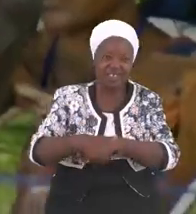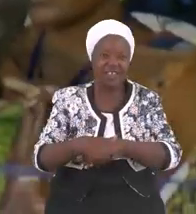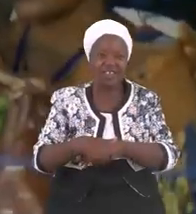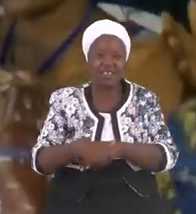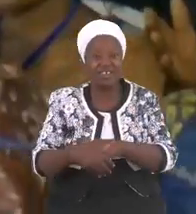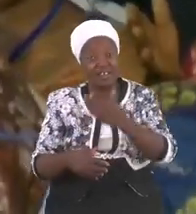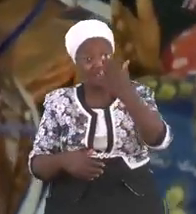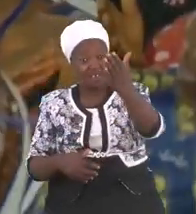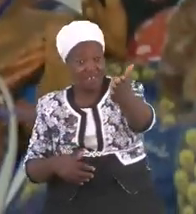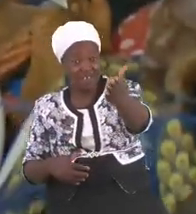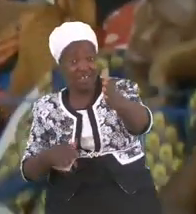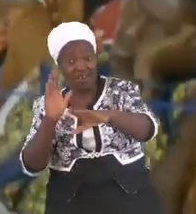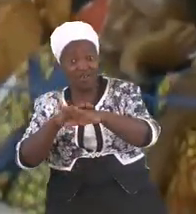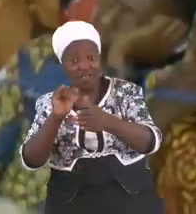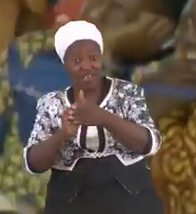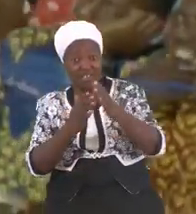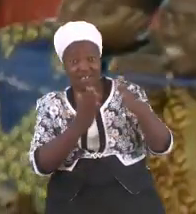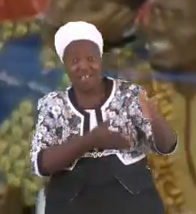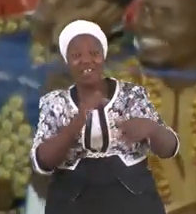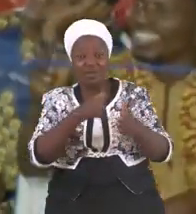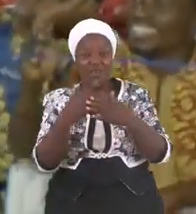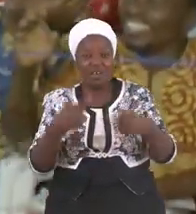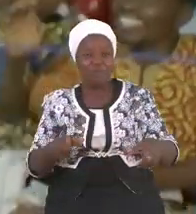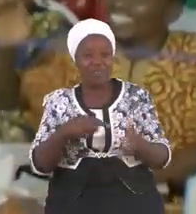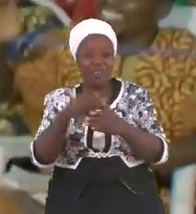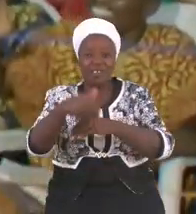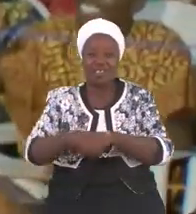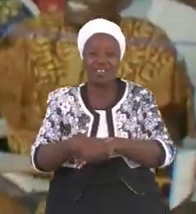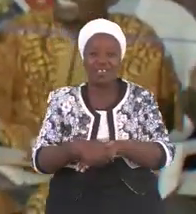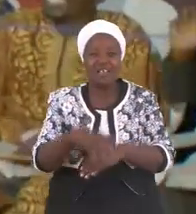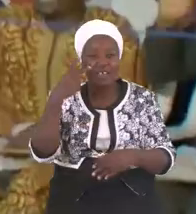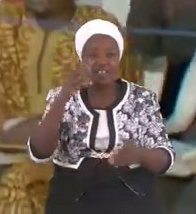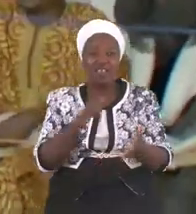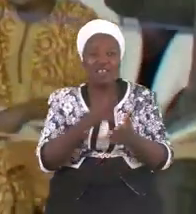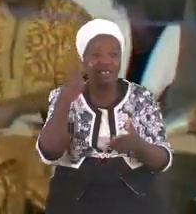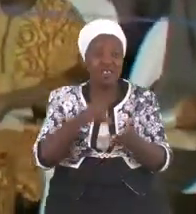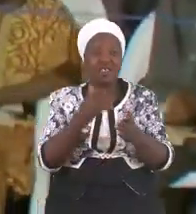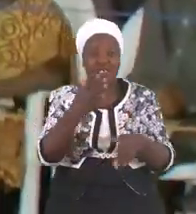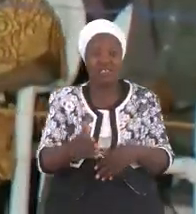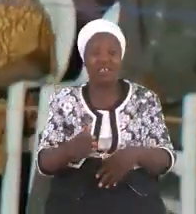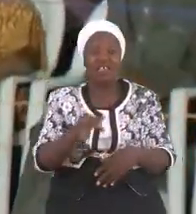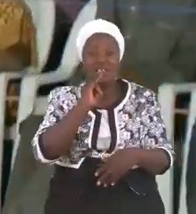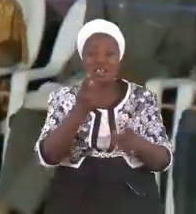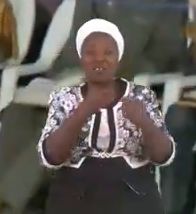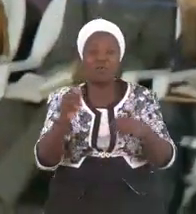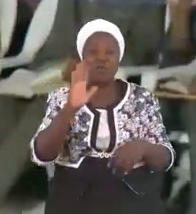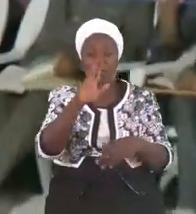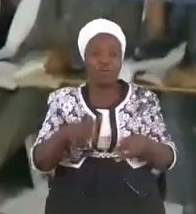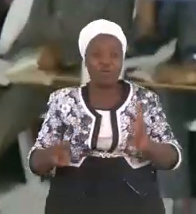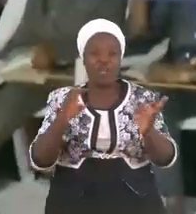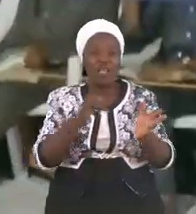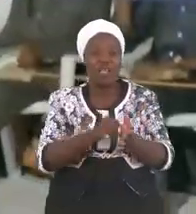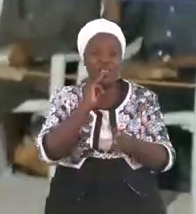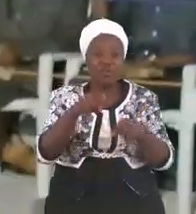there on that side, it will happen tonight. Look at him, look at him there. It's coming your way. It's going to happen